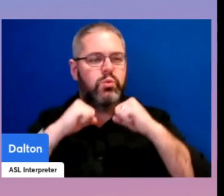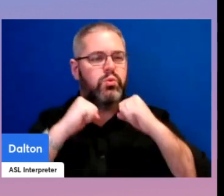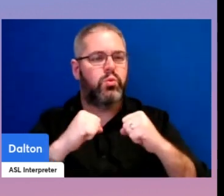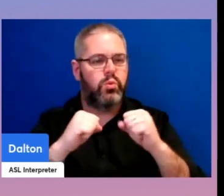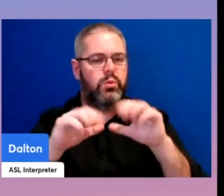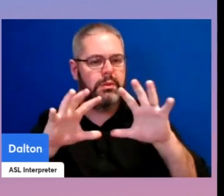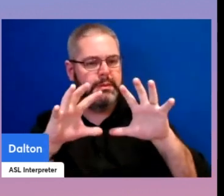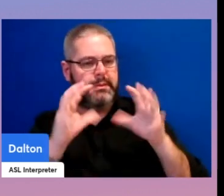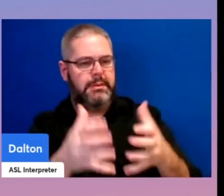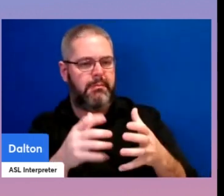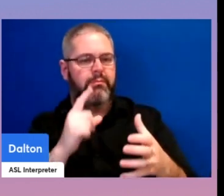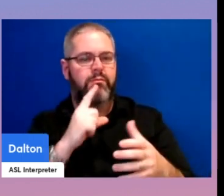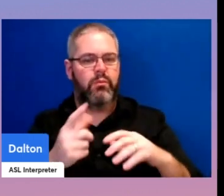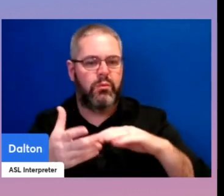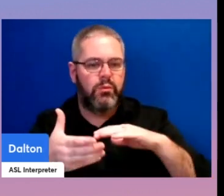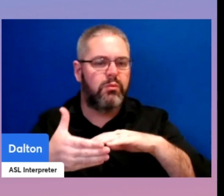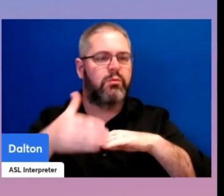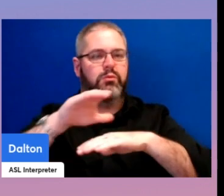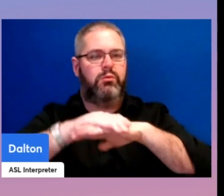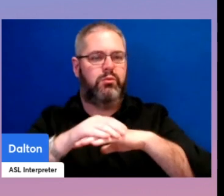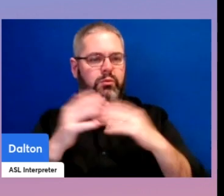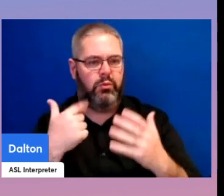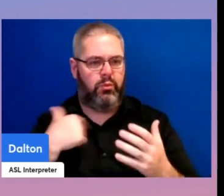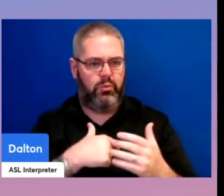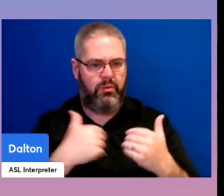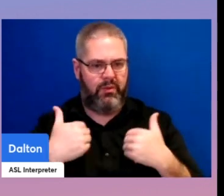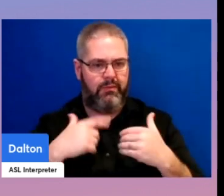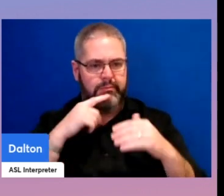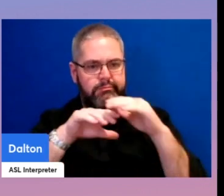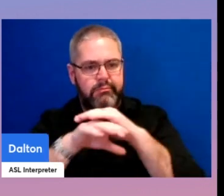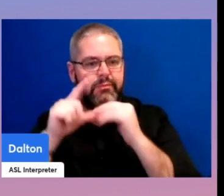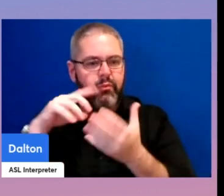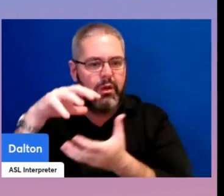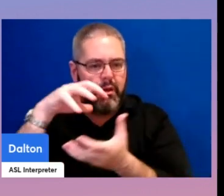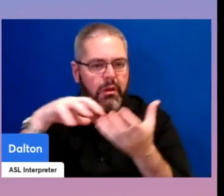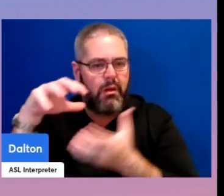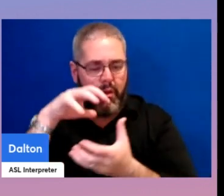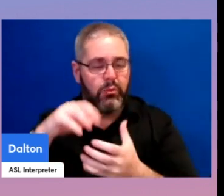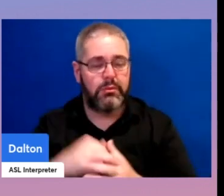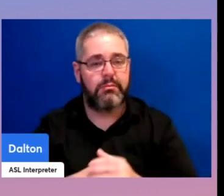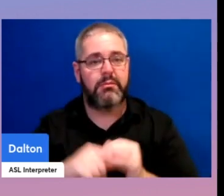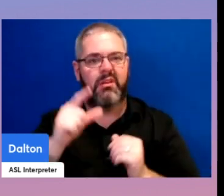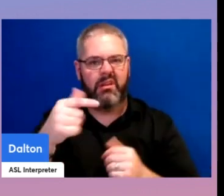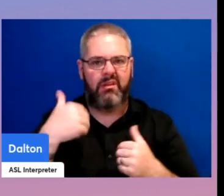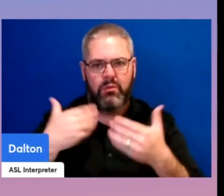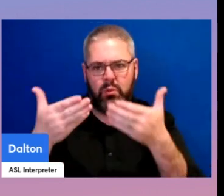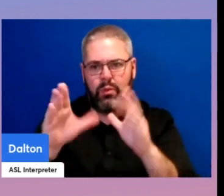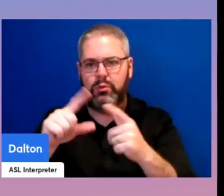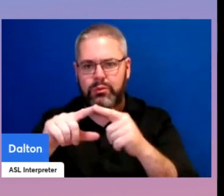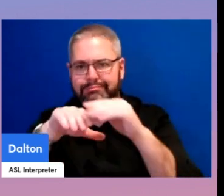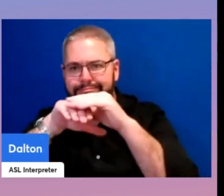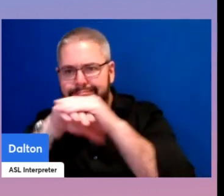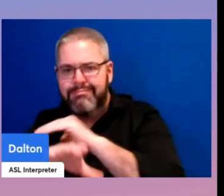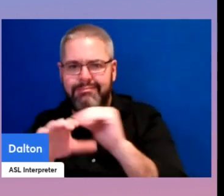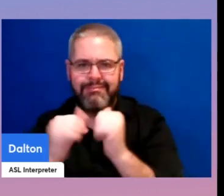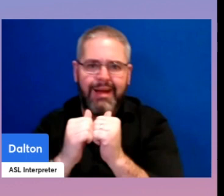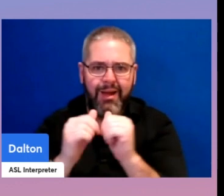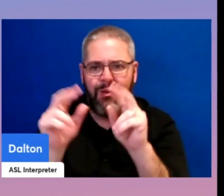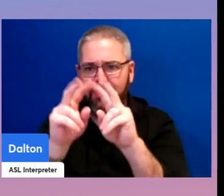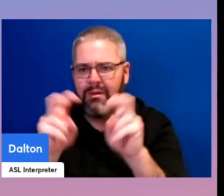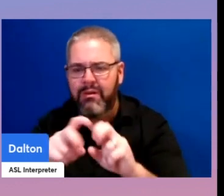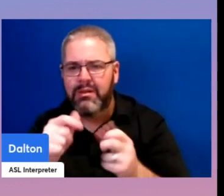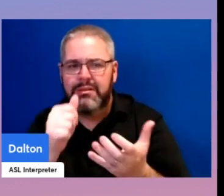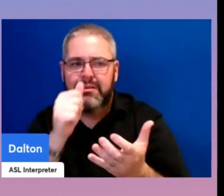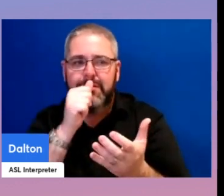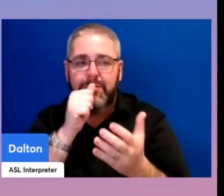for increased security across clouds and machines. They need a mechanism to get insight into when secrets are